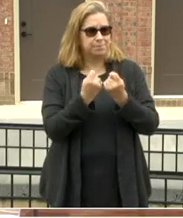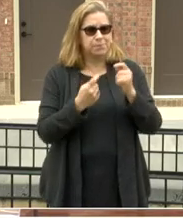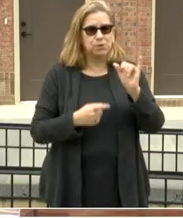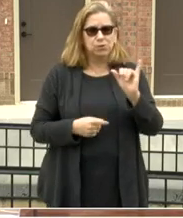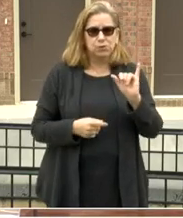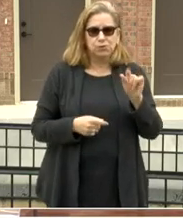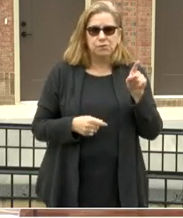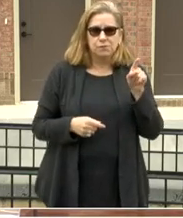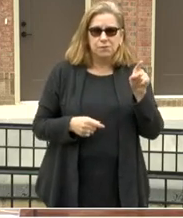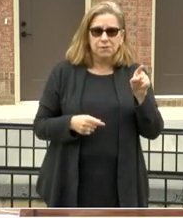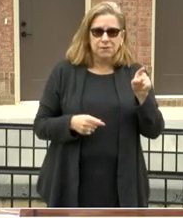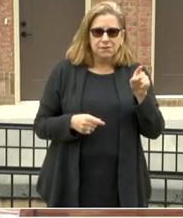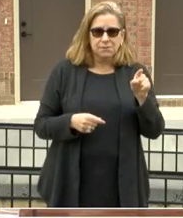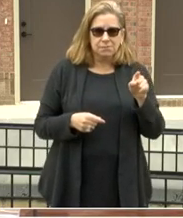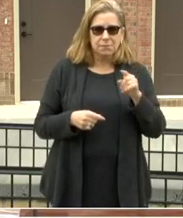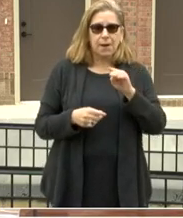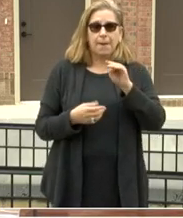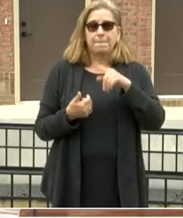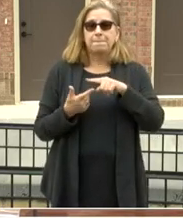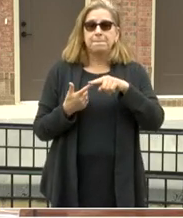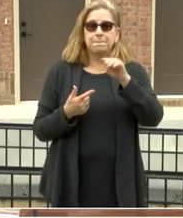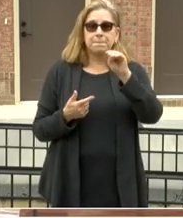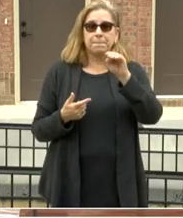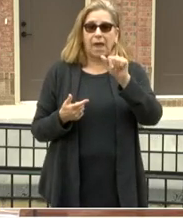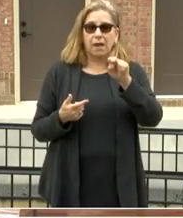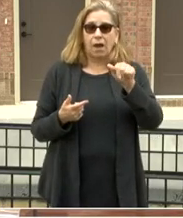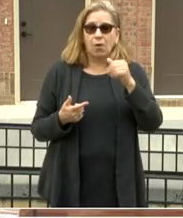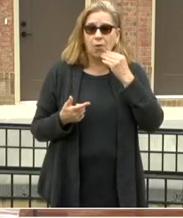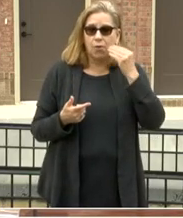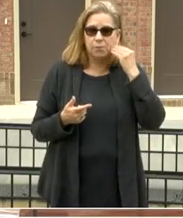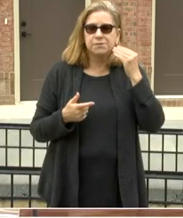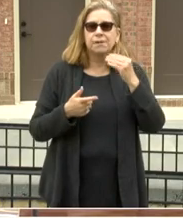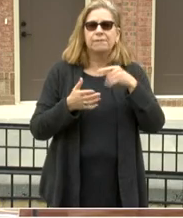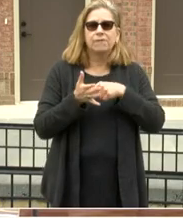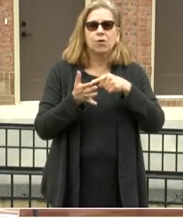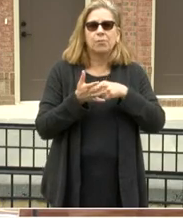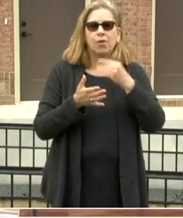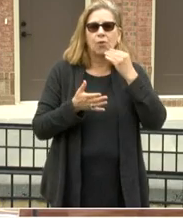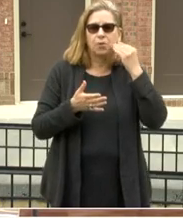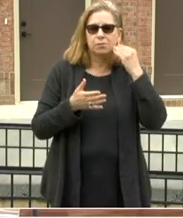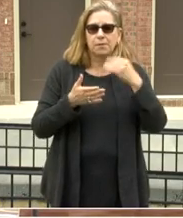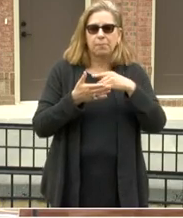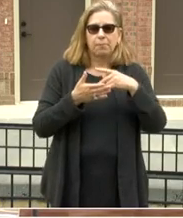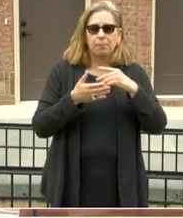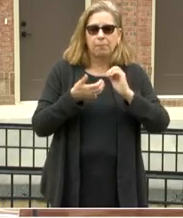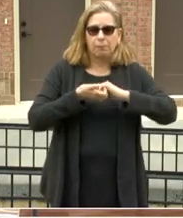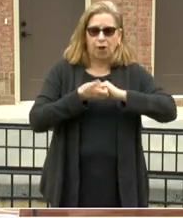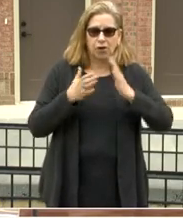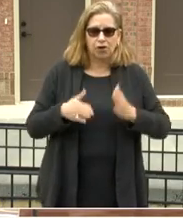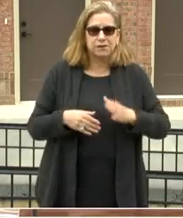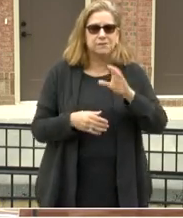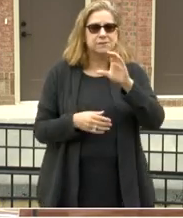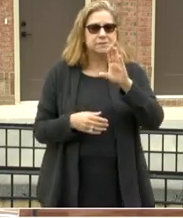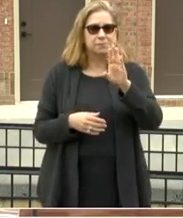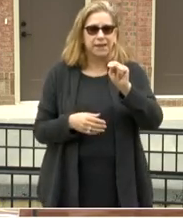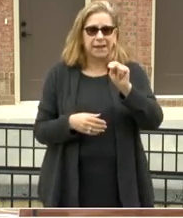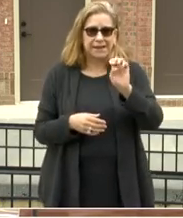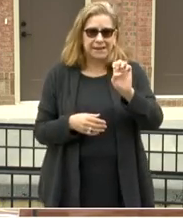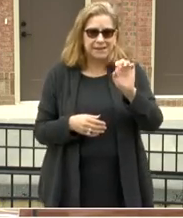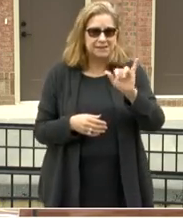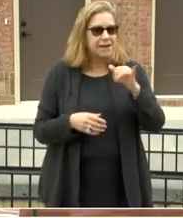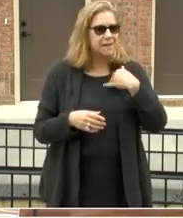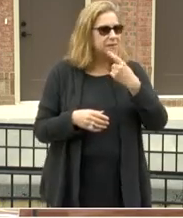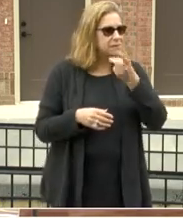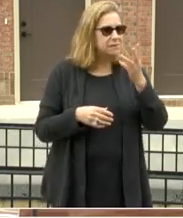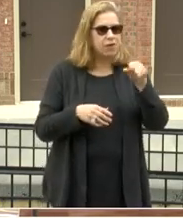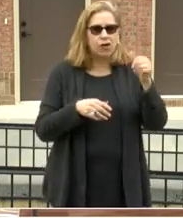partner. Our CBE partner, Greg Cardona, and I've seen several of the representatives there raising their